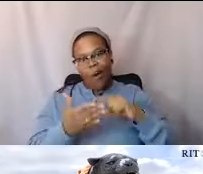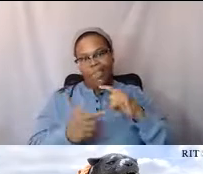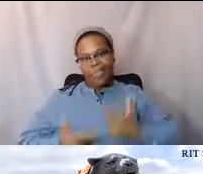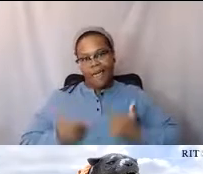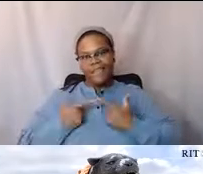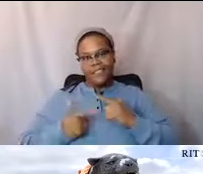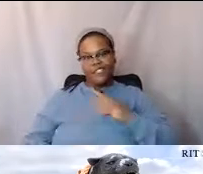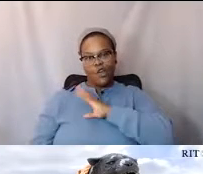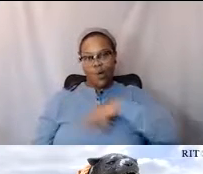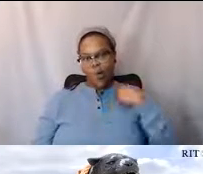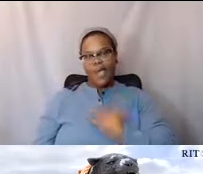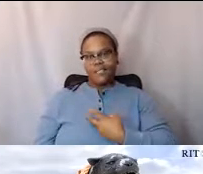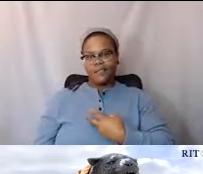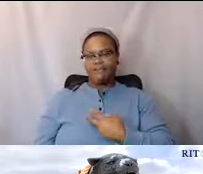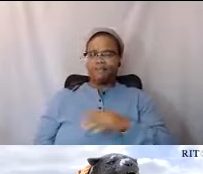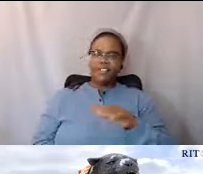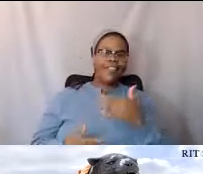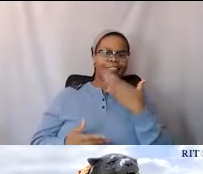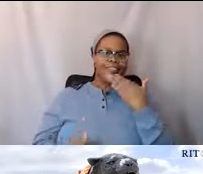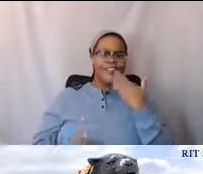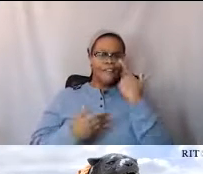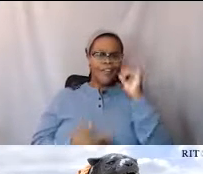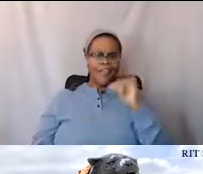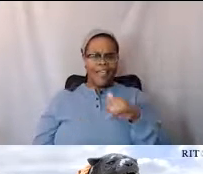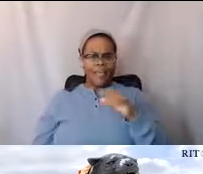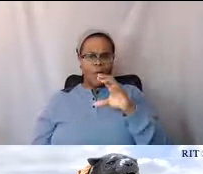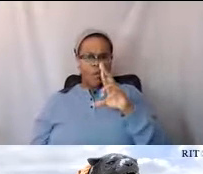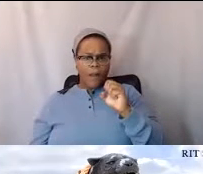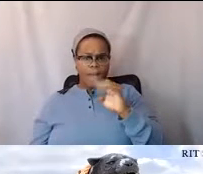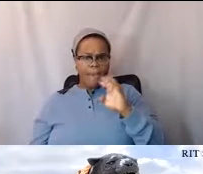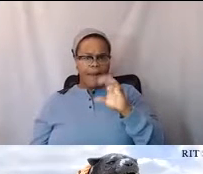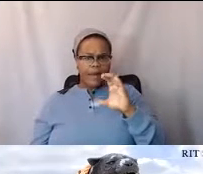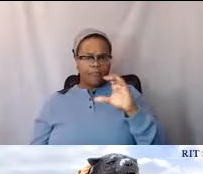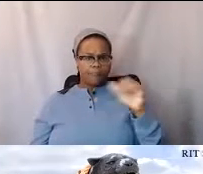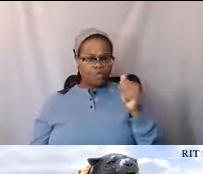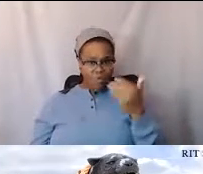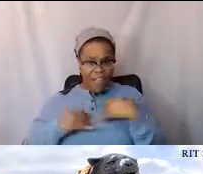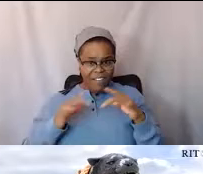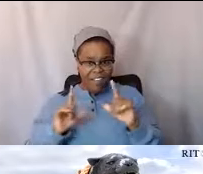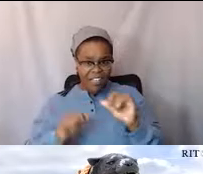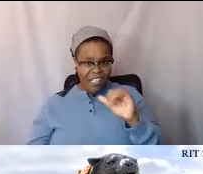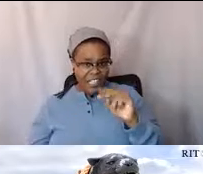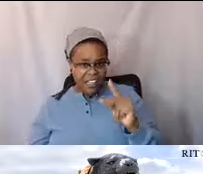Thank you for that. And Rebecca, if you happen to have a link or a resource to some of those tourism videos, that would be